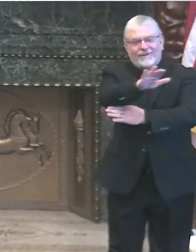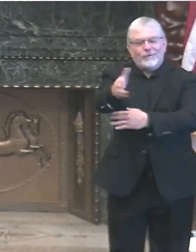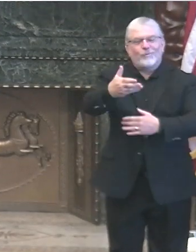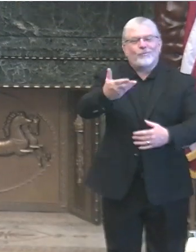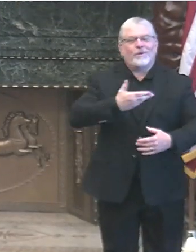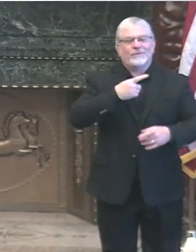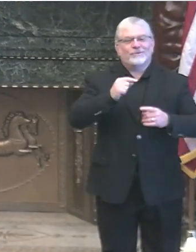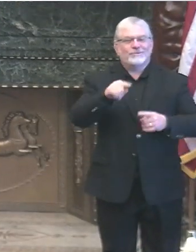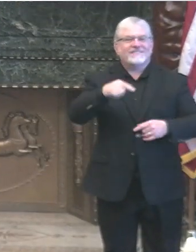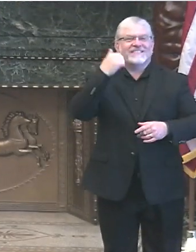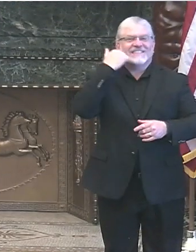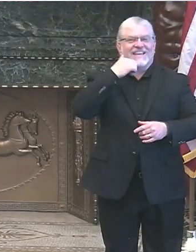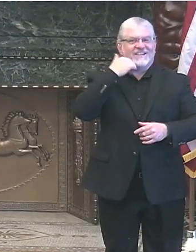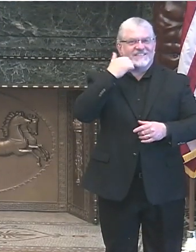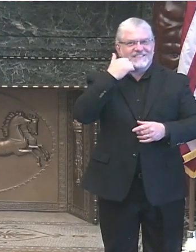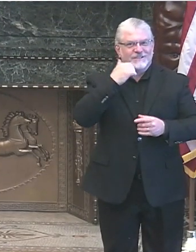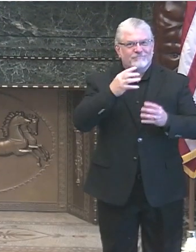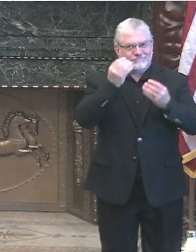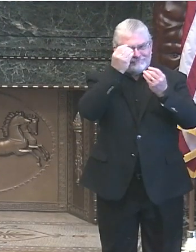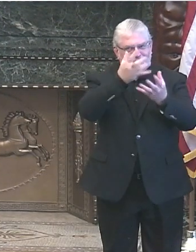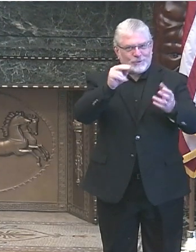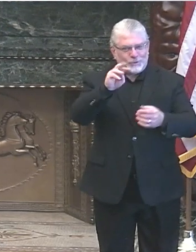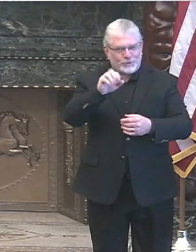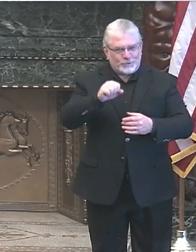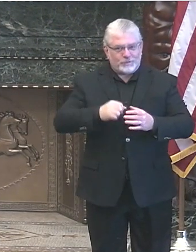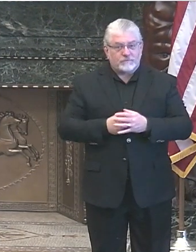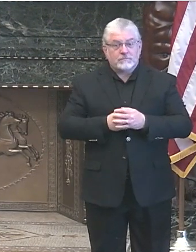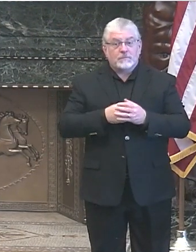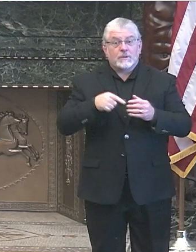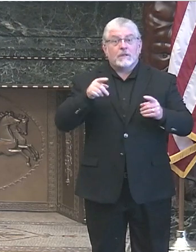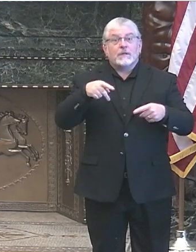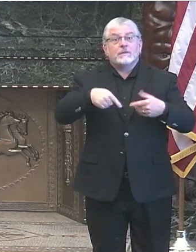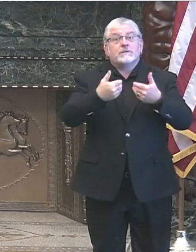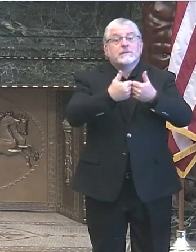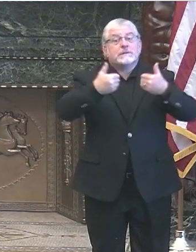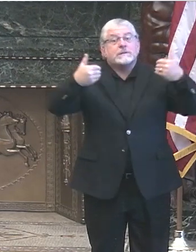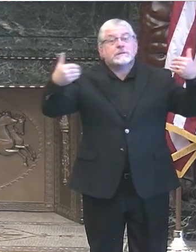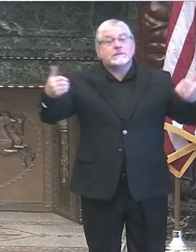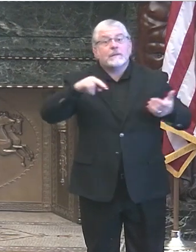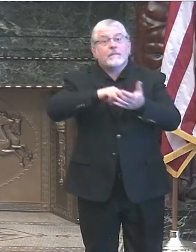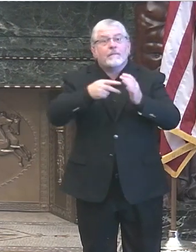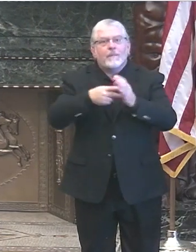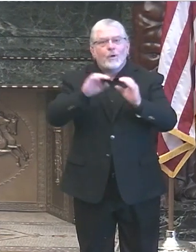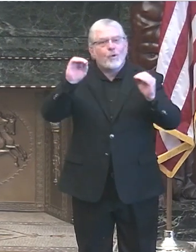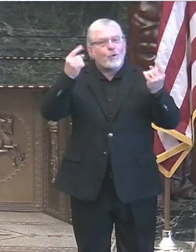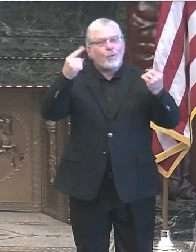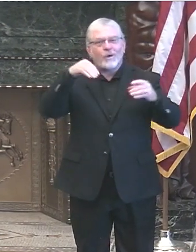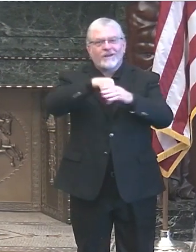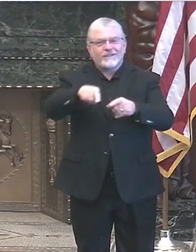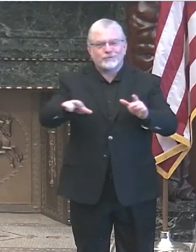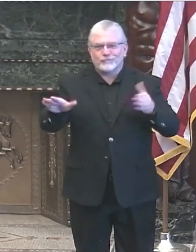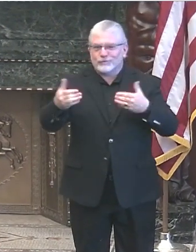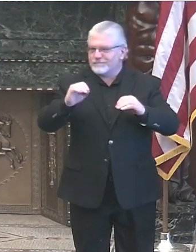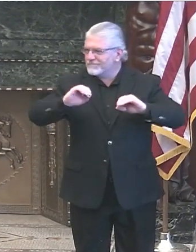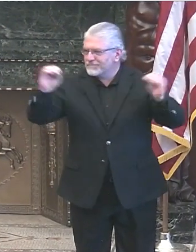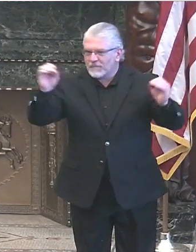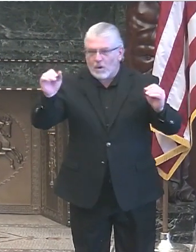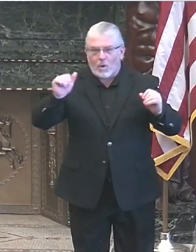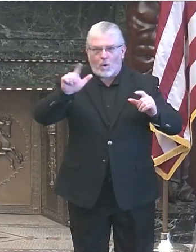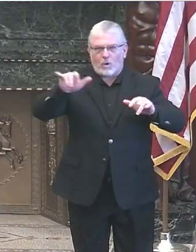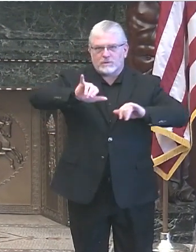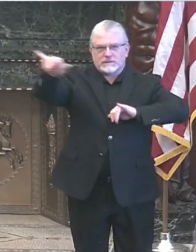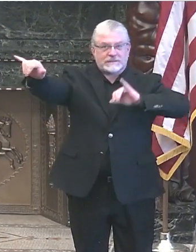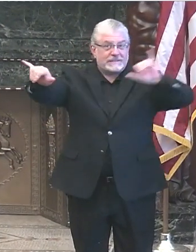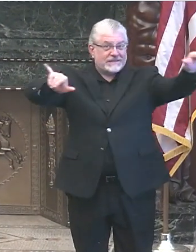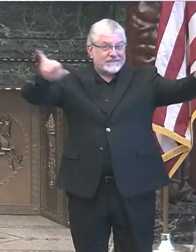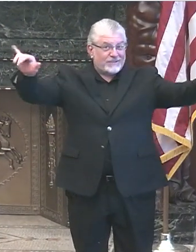distancing measures, we have all speakers joining us virtually today via Zoom, and we are going to begin with opening remarks from